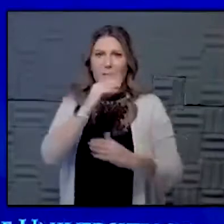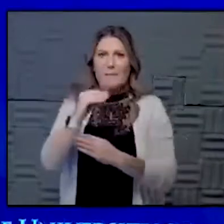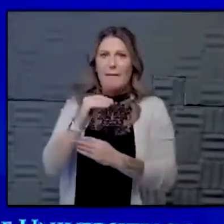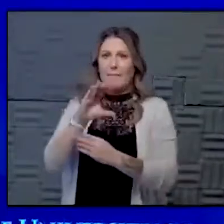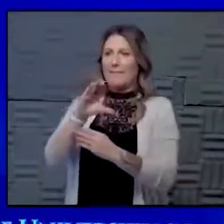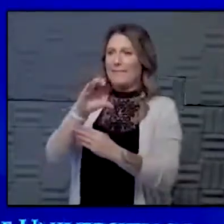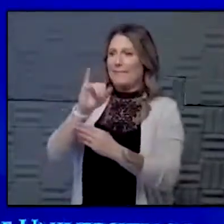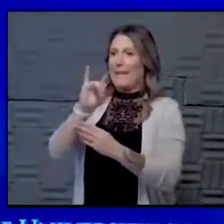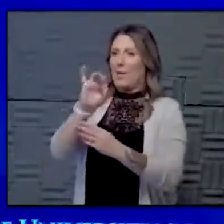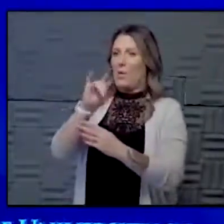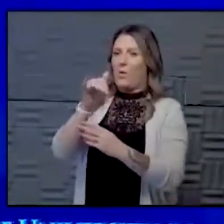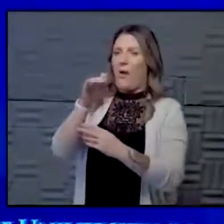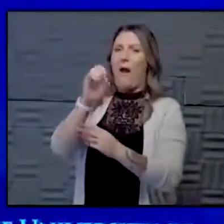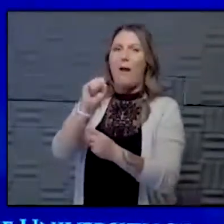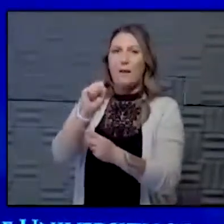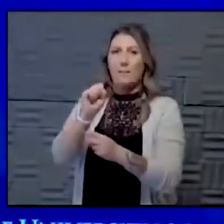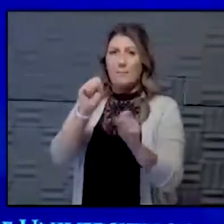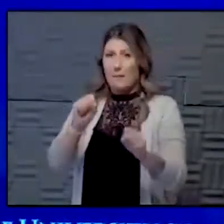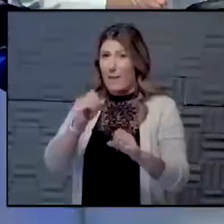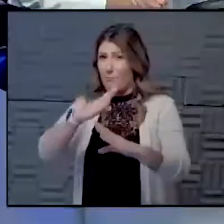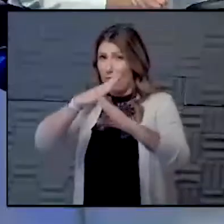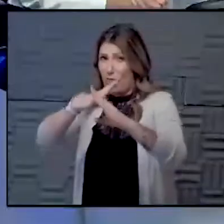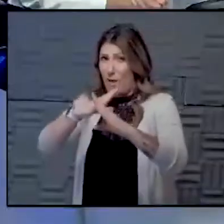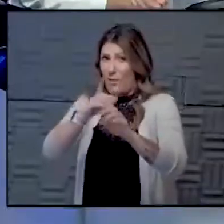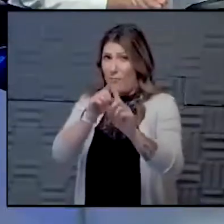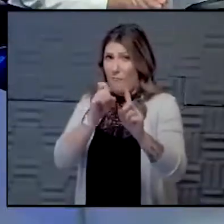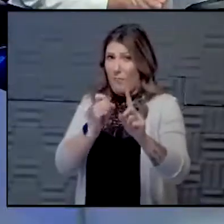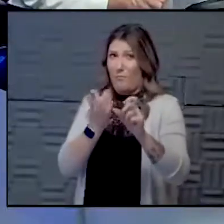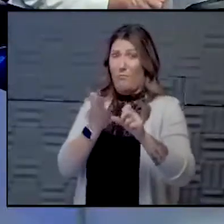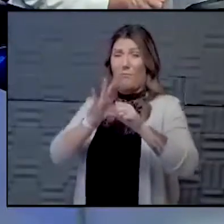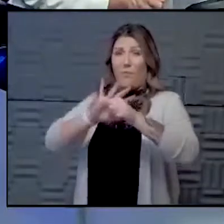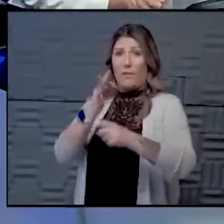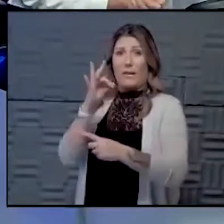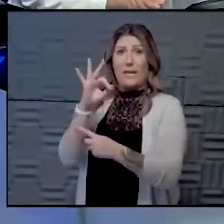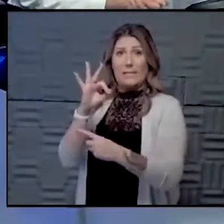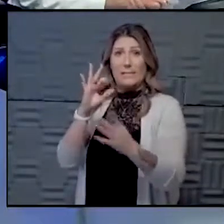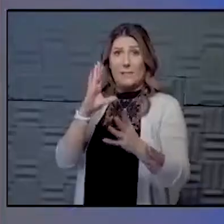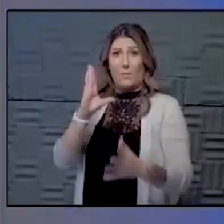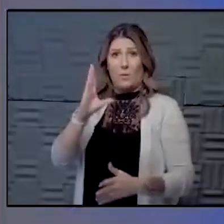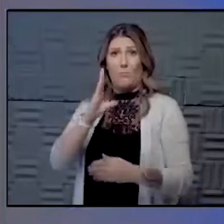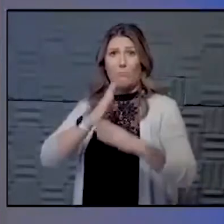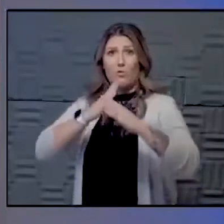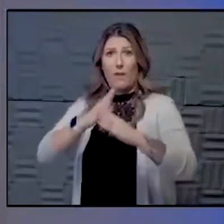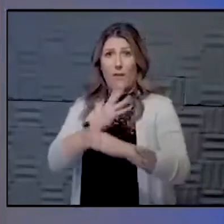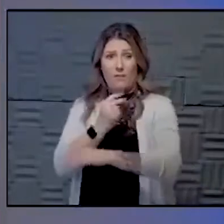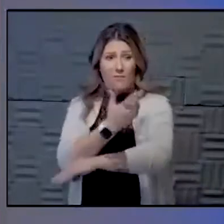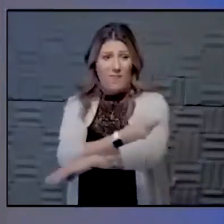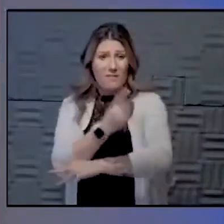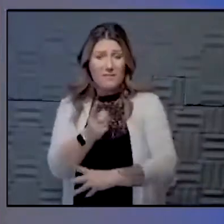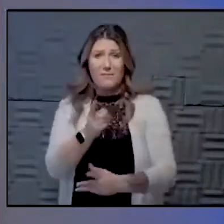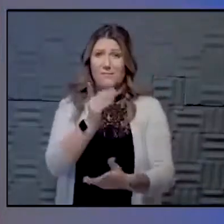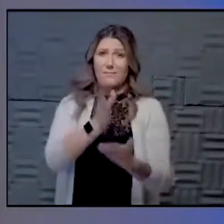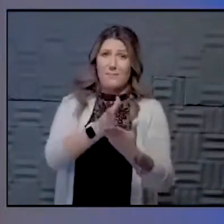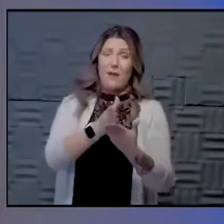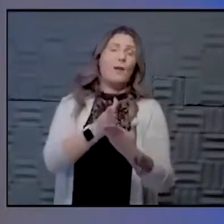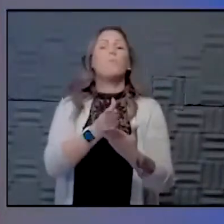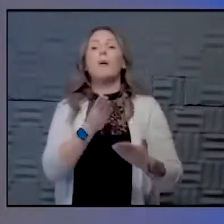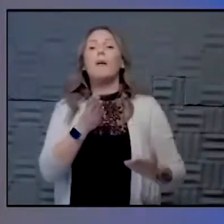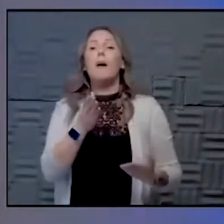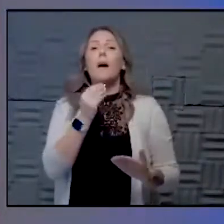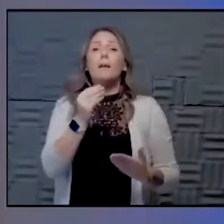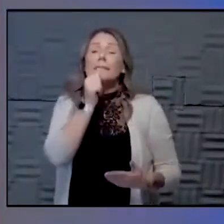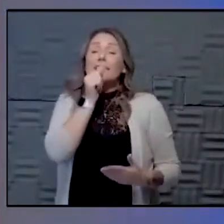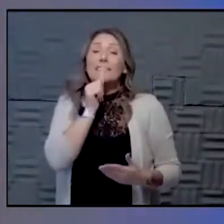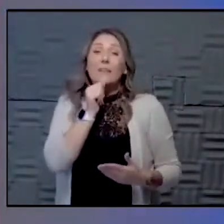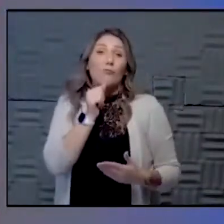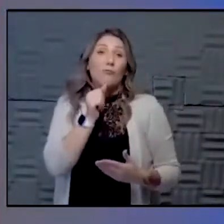from COVID-19 will prevent long-haul symptoms. It theoretically could prevent long-haul symptoms, and theoretically it could prevent, suffering from